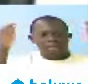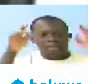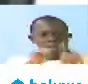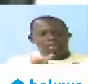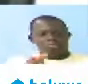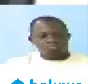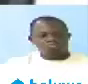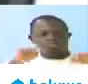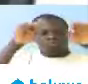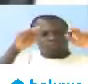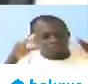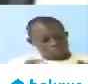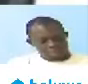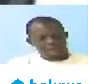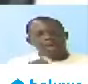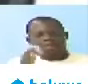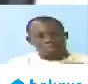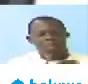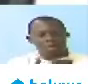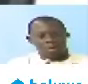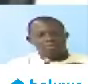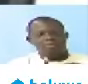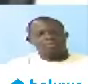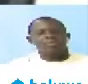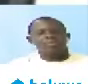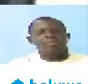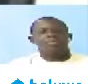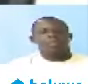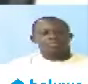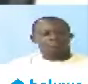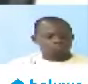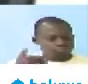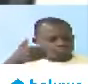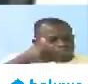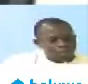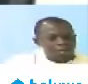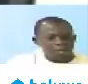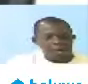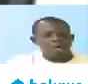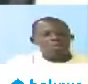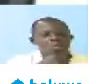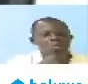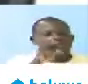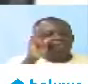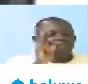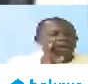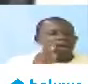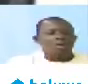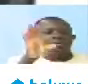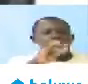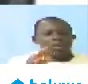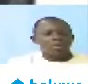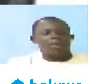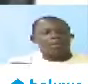mates. So for mama cheo nara muso nyinge. Up to the point that my grandfather